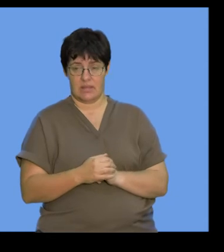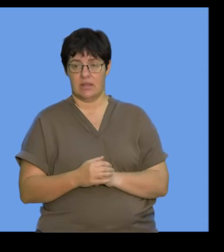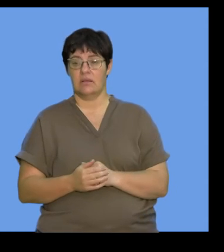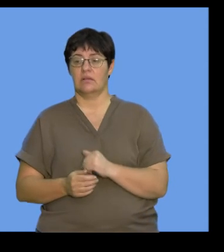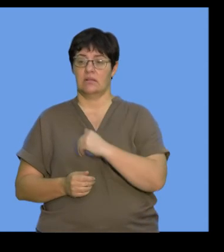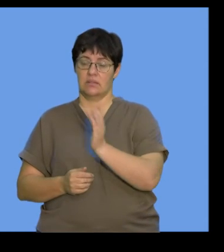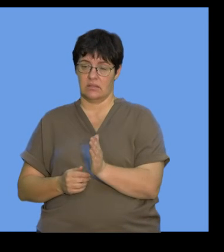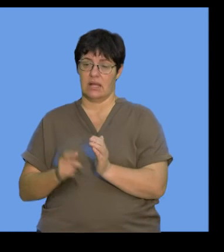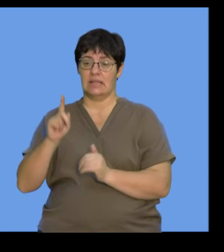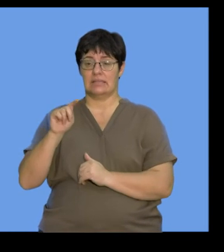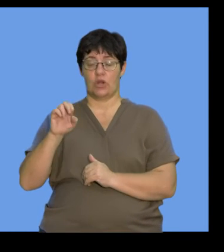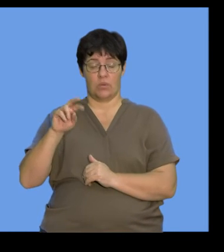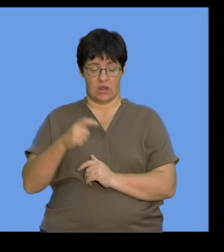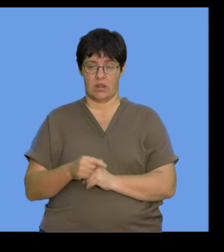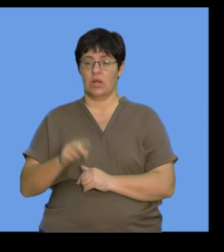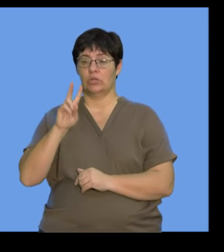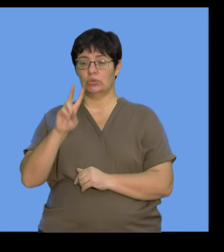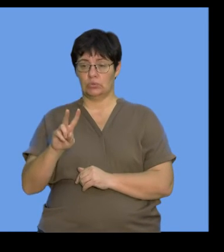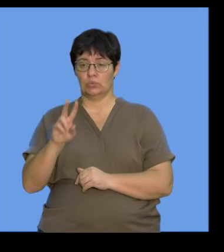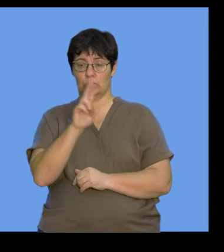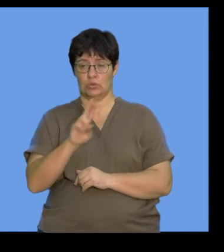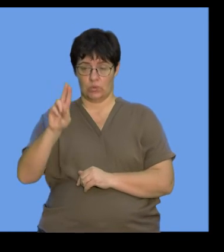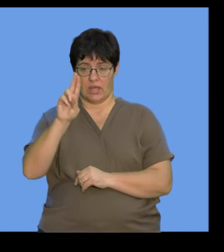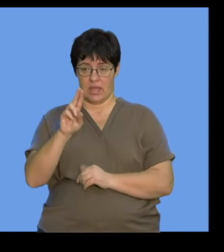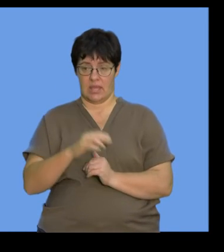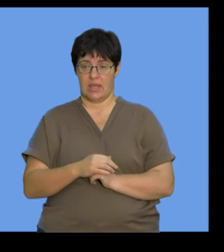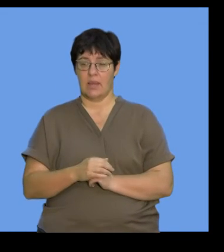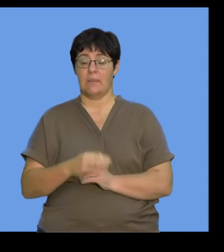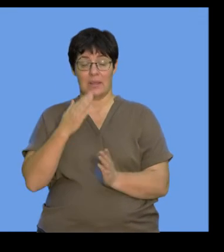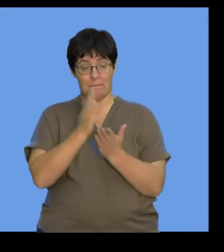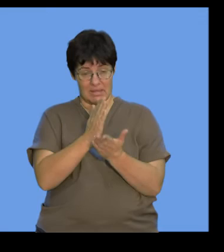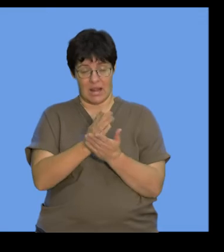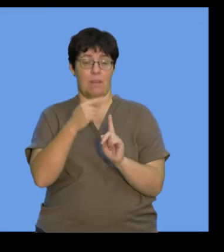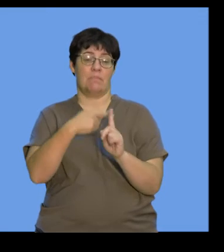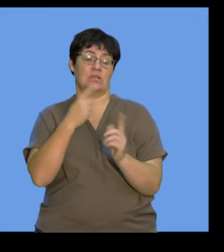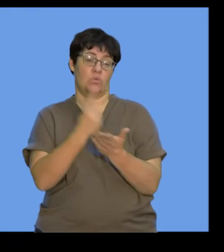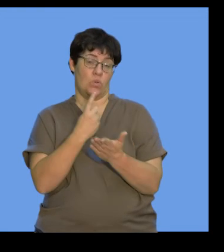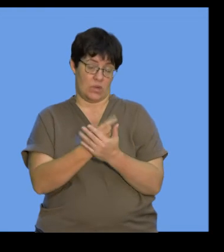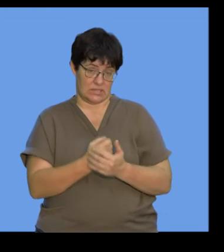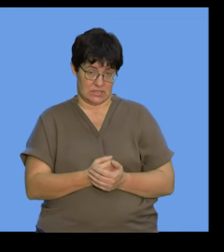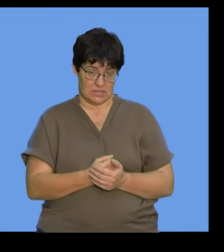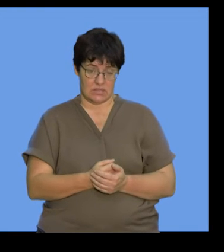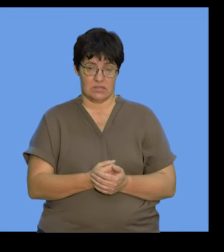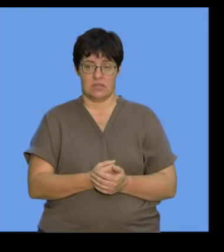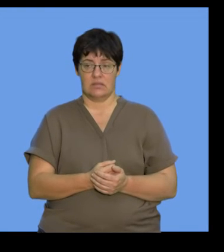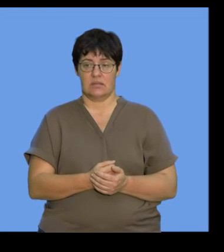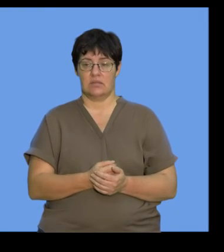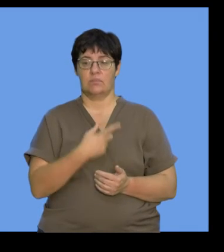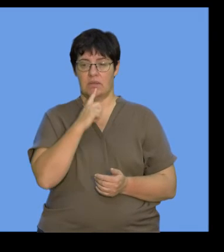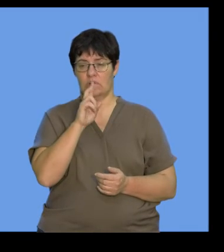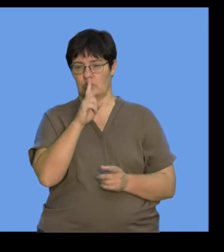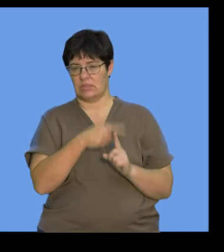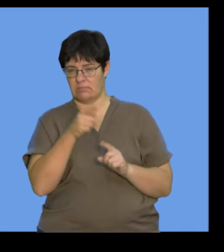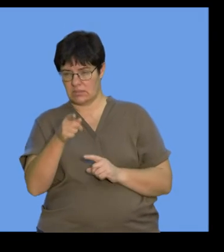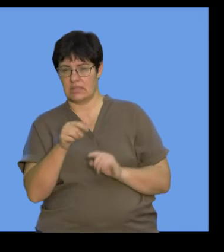3b. The trinomial will then be 2 squared, but the middle term will have a plus, which is 2 times